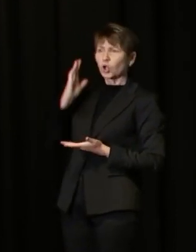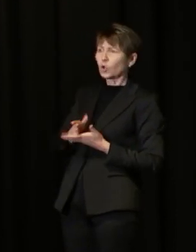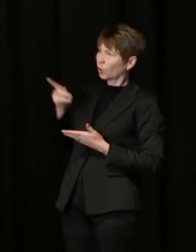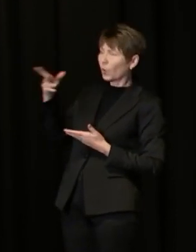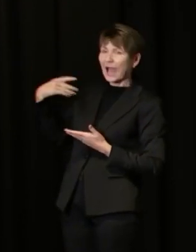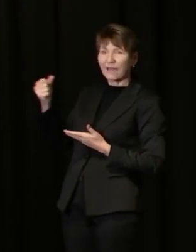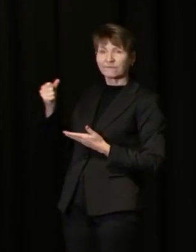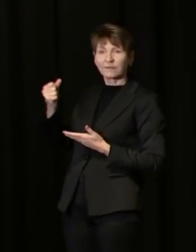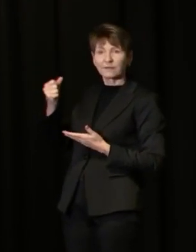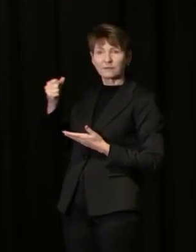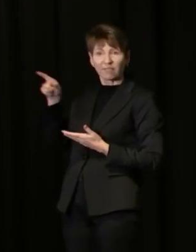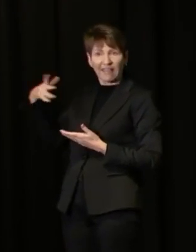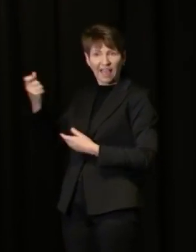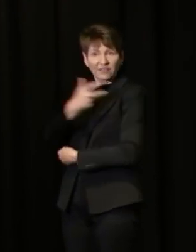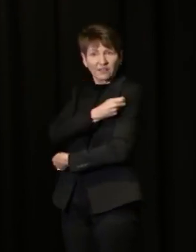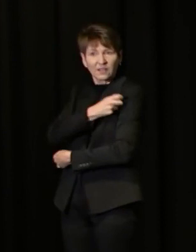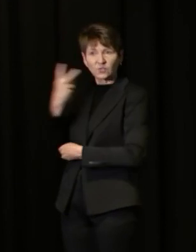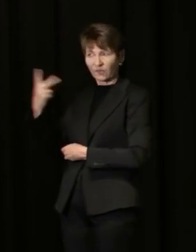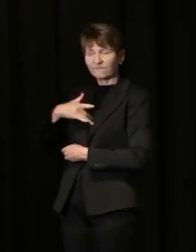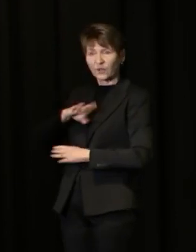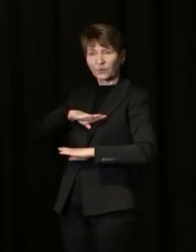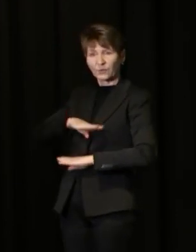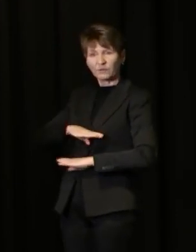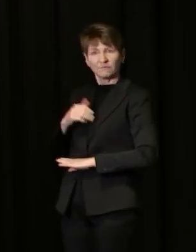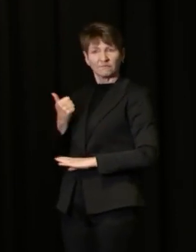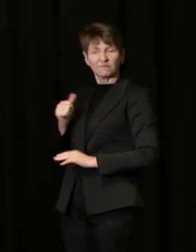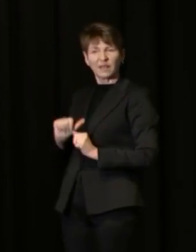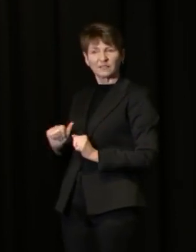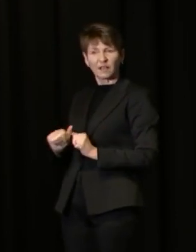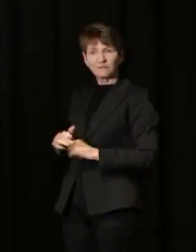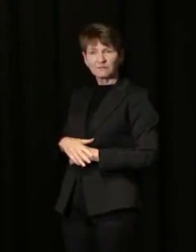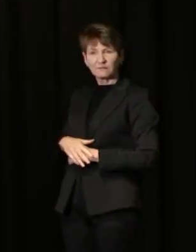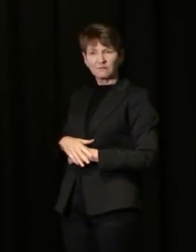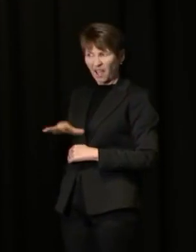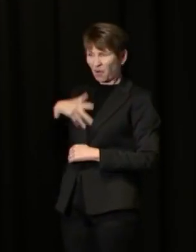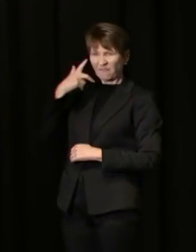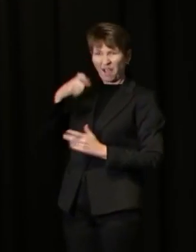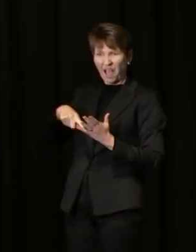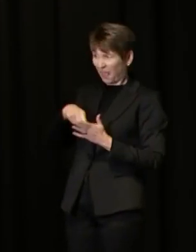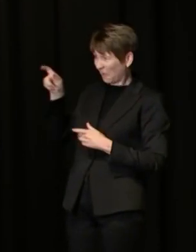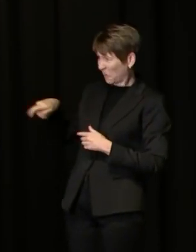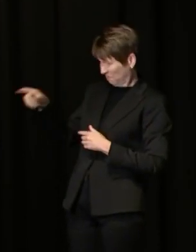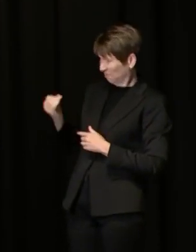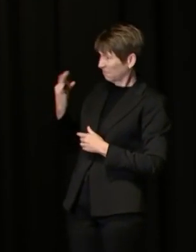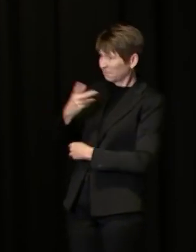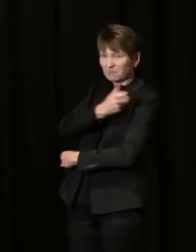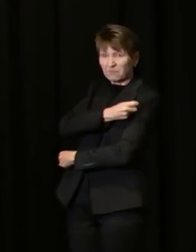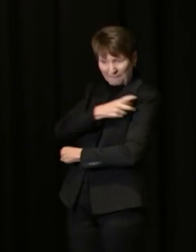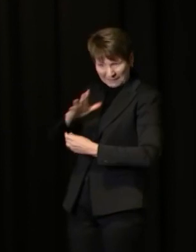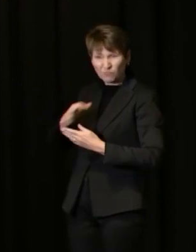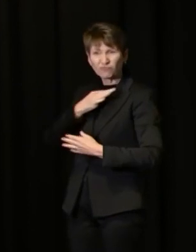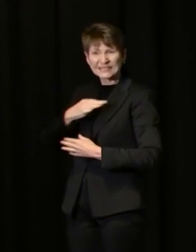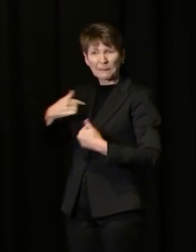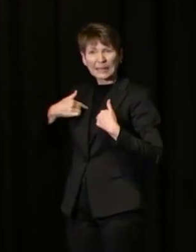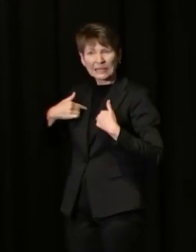believe that it is safer. People are confident that they're being surrounded by people who've done the right thing. They've protected themselves.